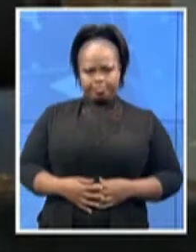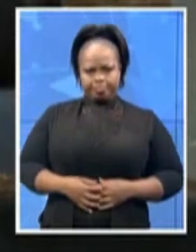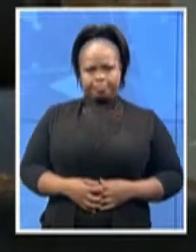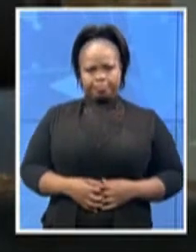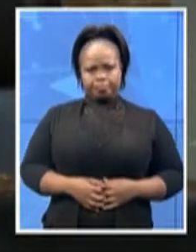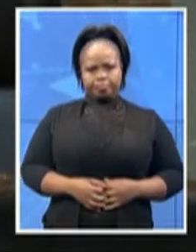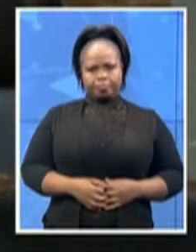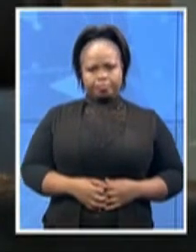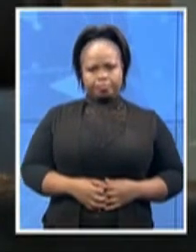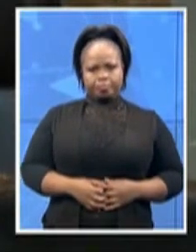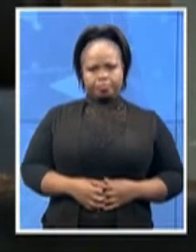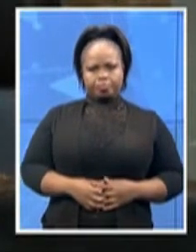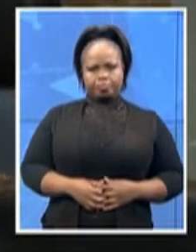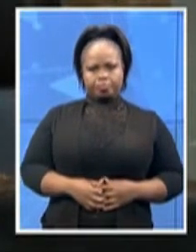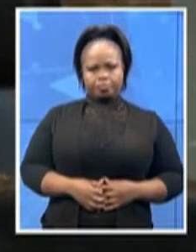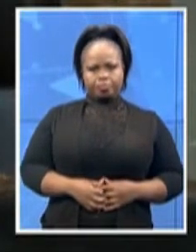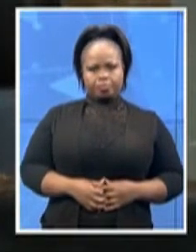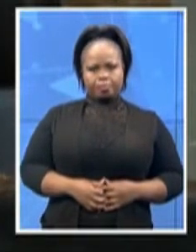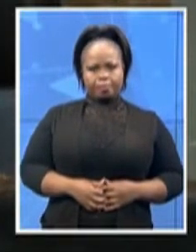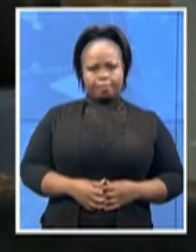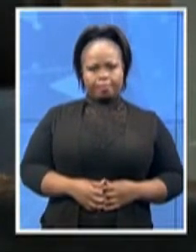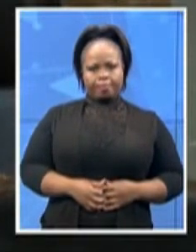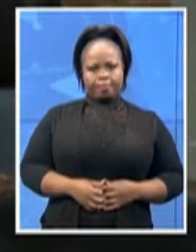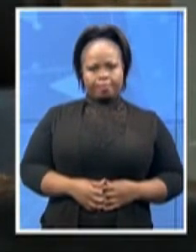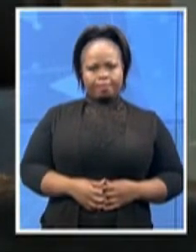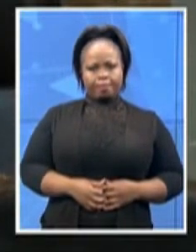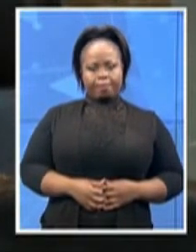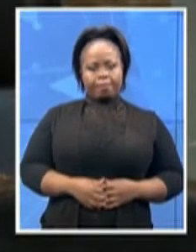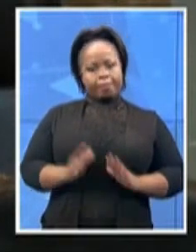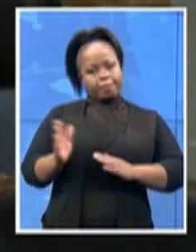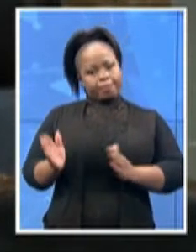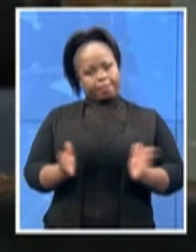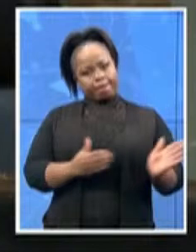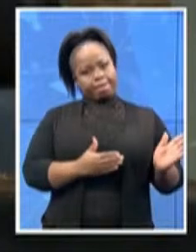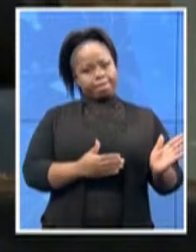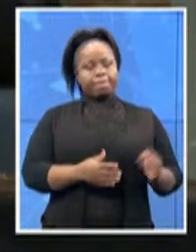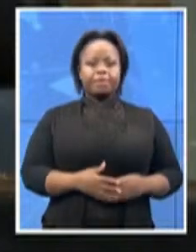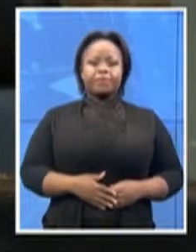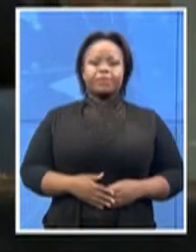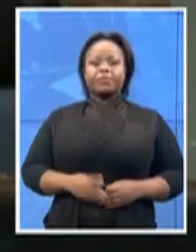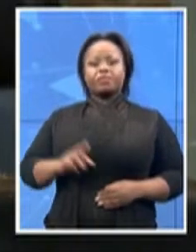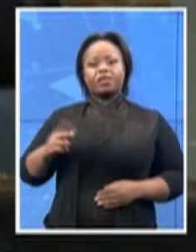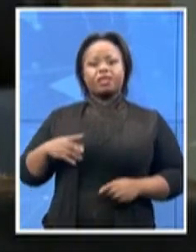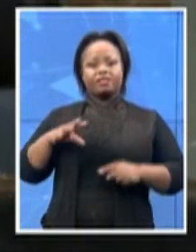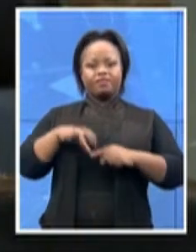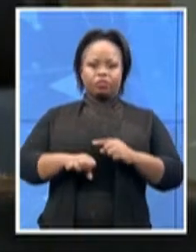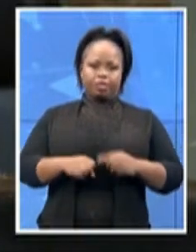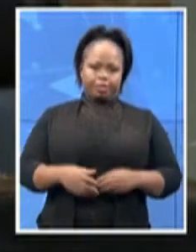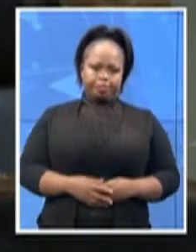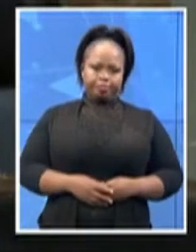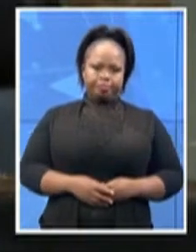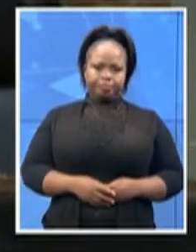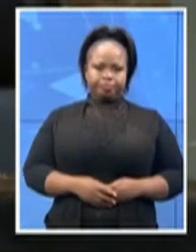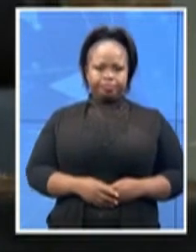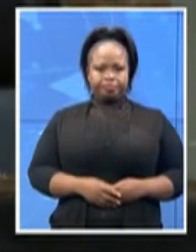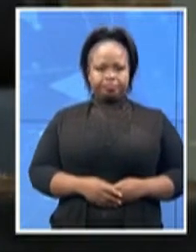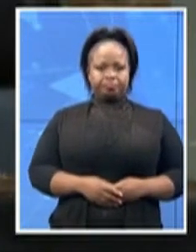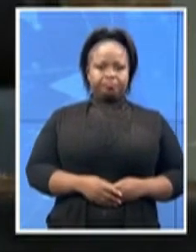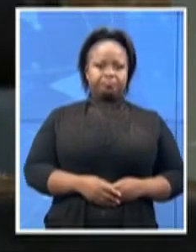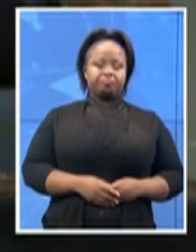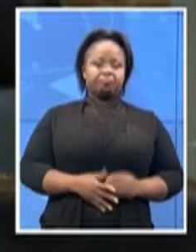I shall move to the next finding: competence to investigate the affairs of